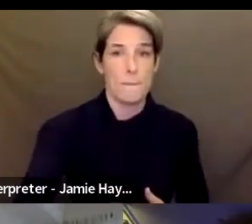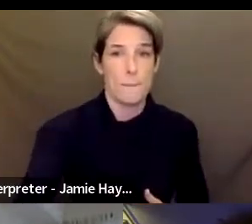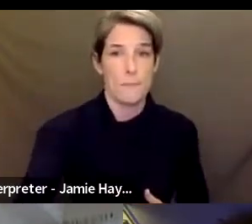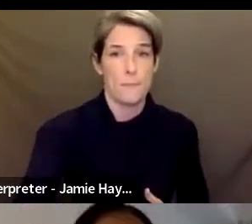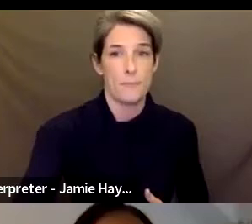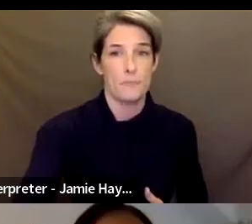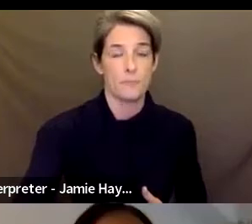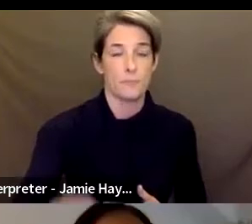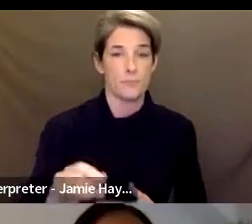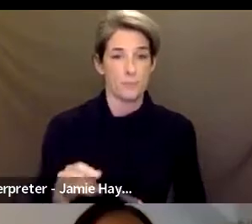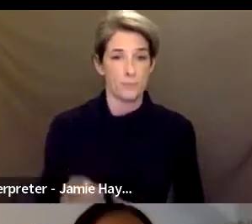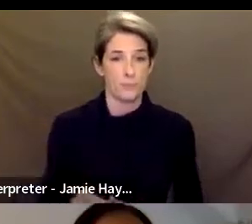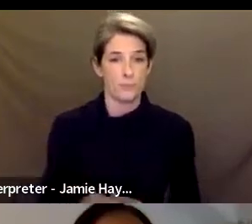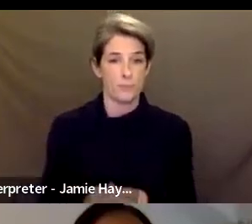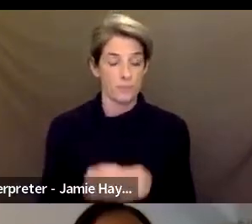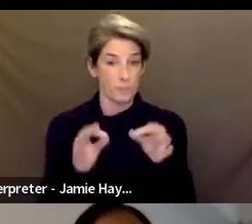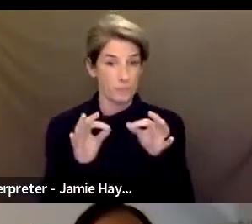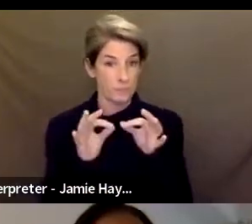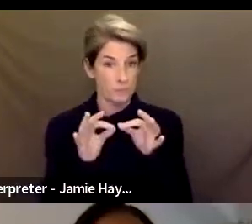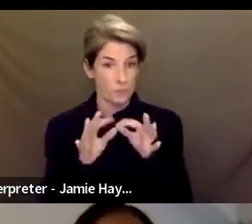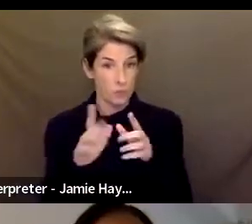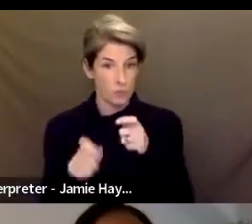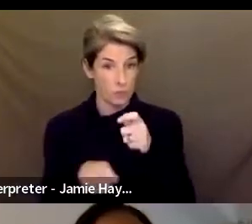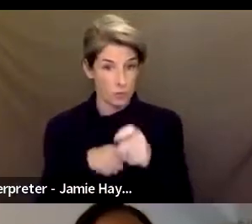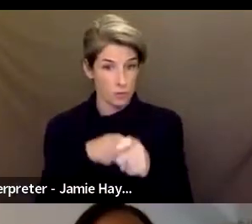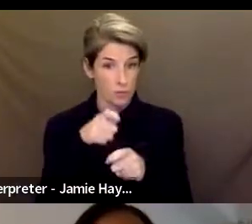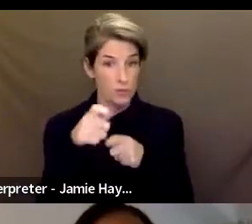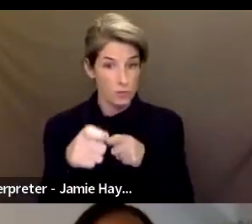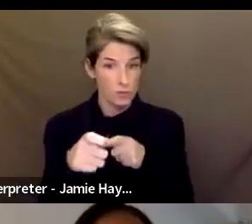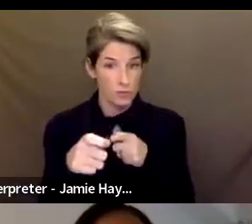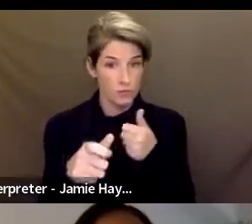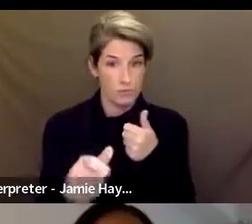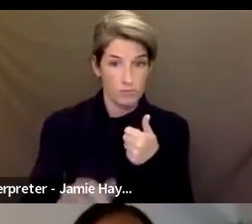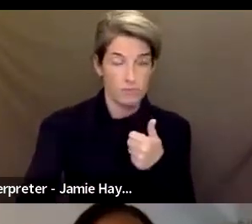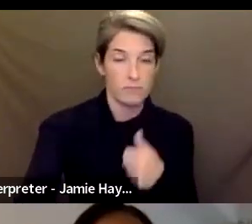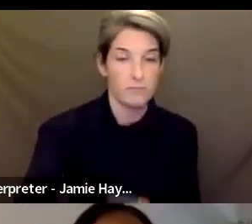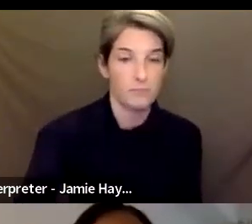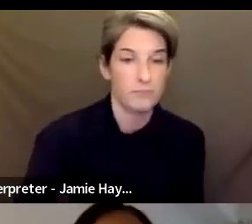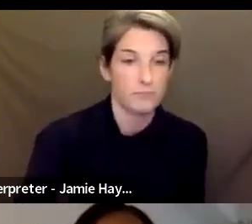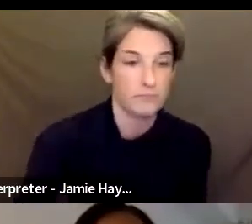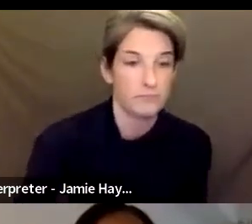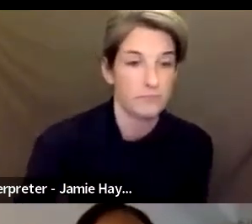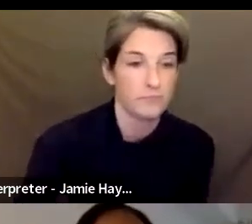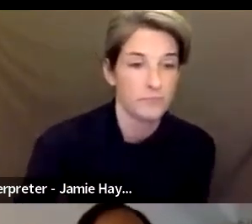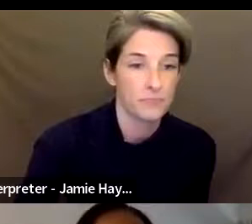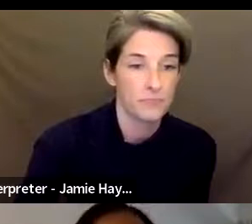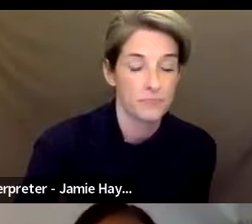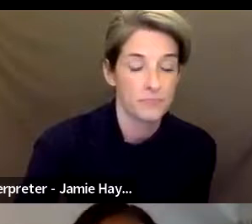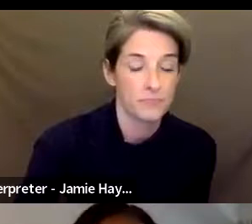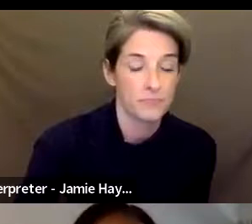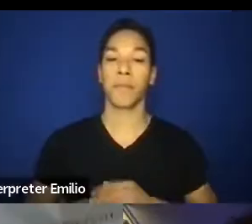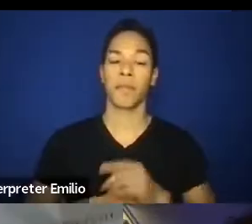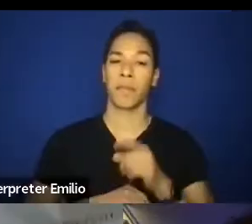and the time we give people to approach an audition. I think you said 2 days.